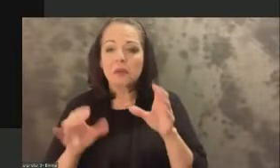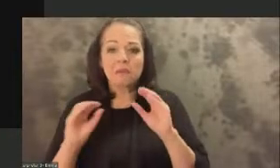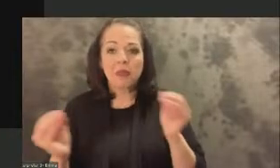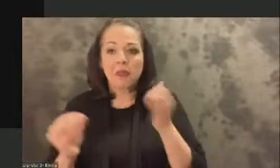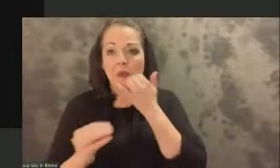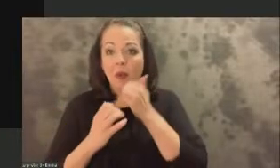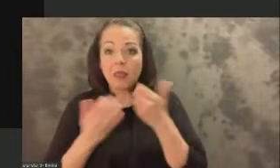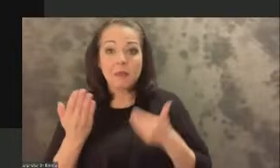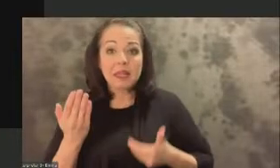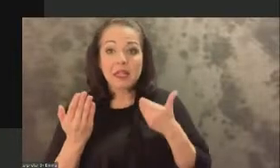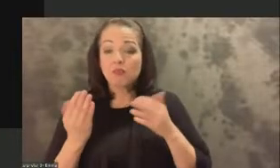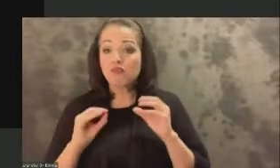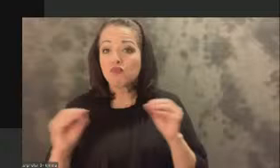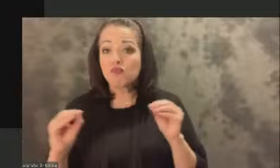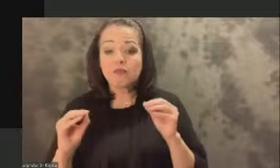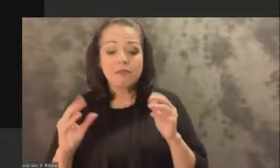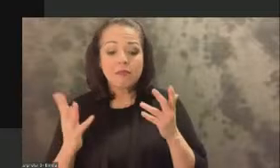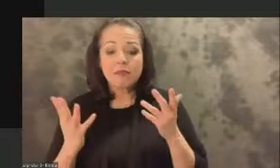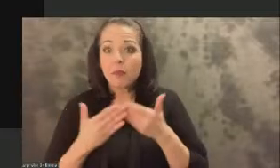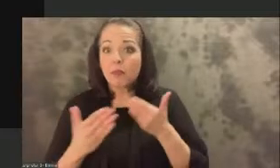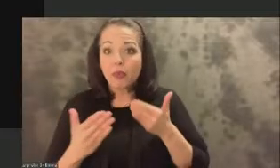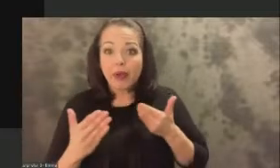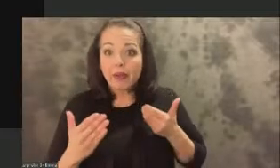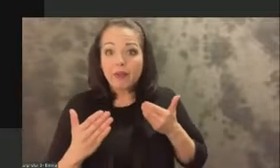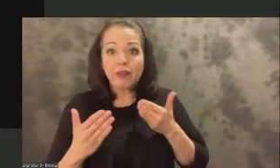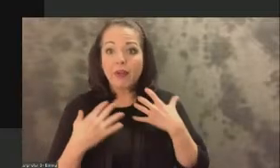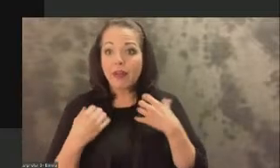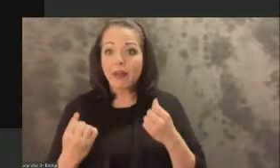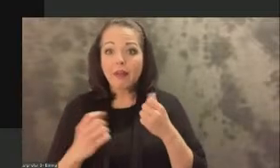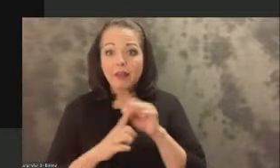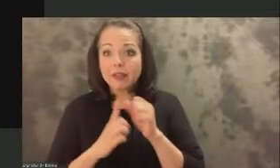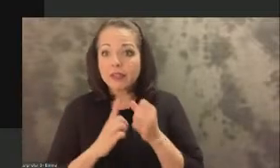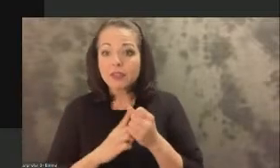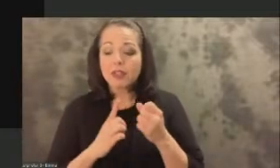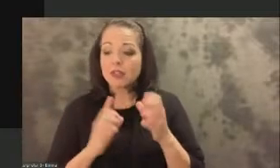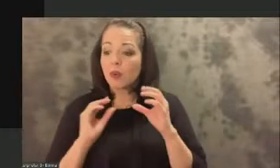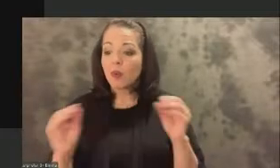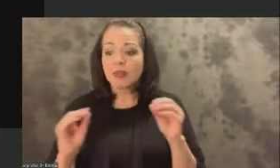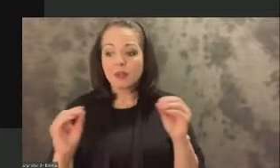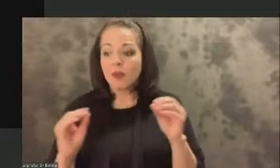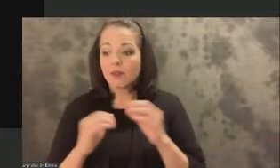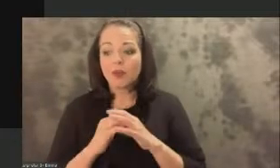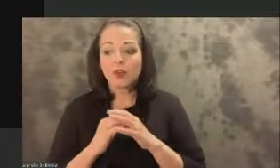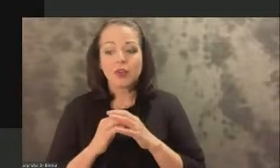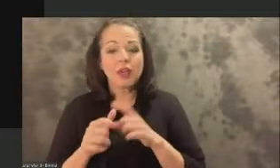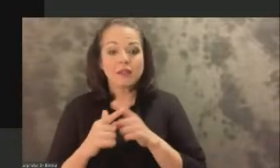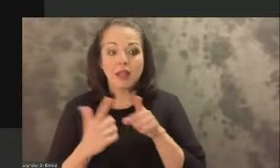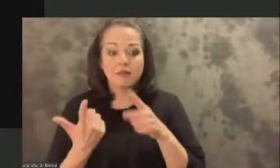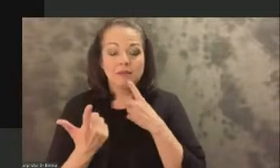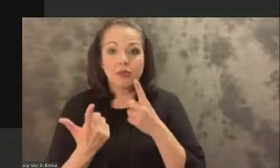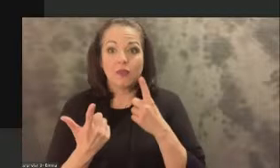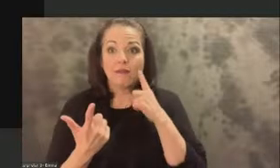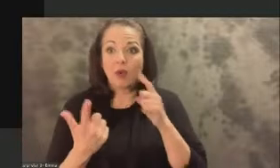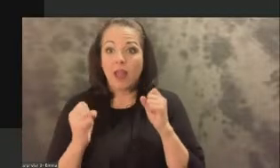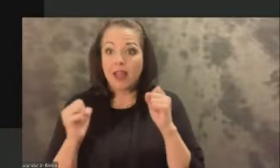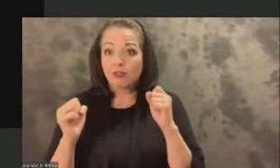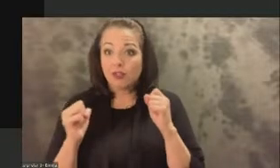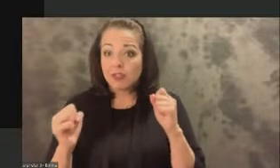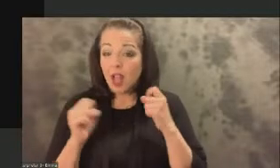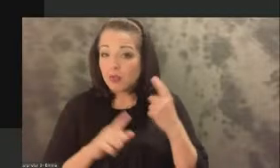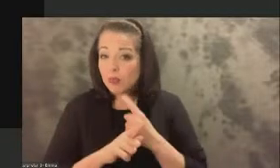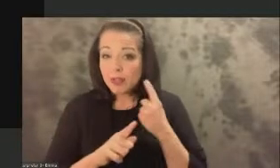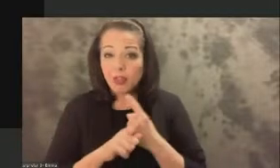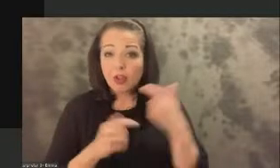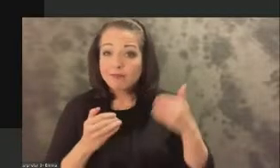me. I had no prior health conditions whatsoever. I exercised regularly and